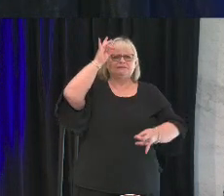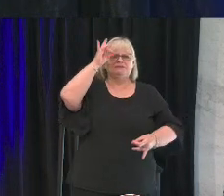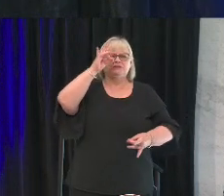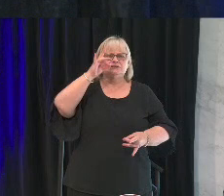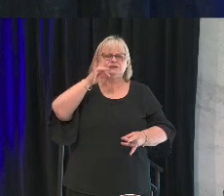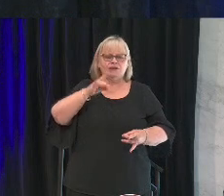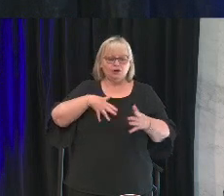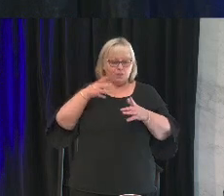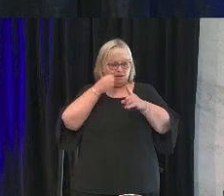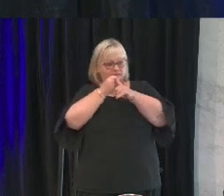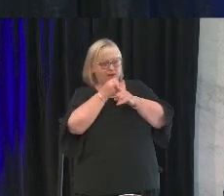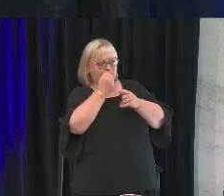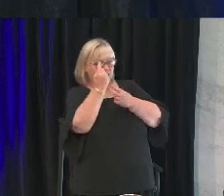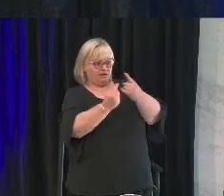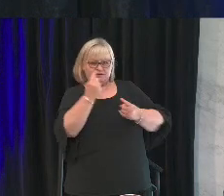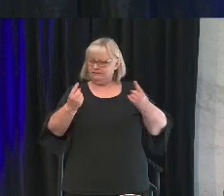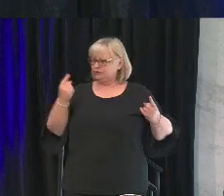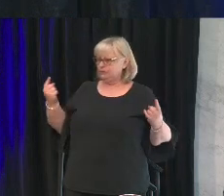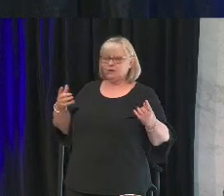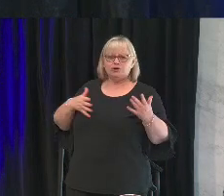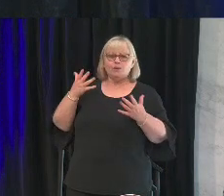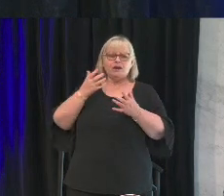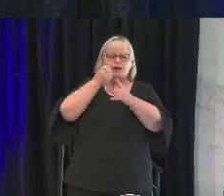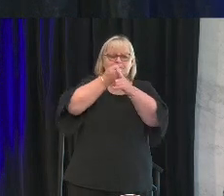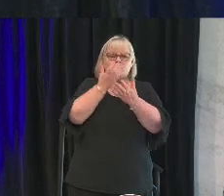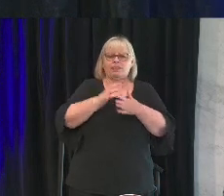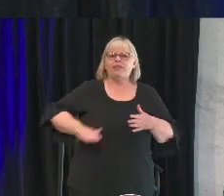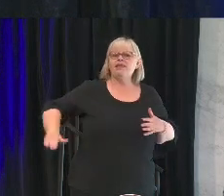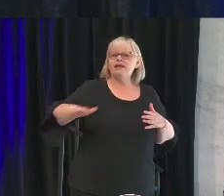affecting you as a person, and we don't want it to affect the land that you're on.